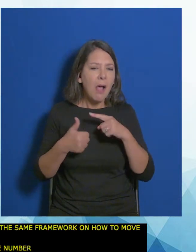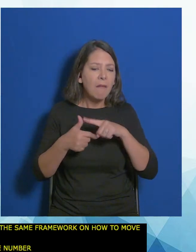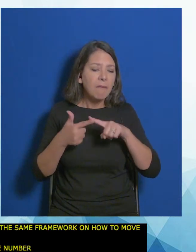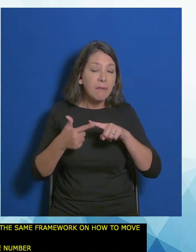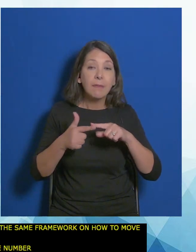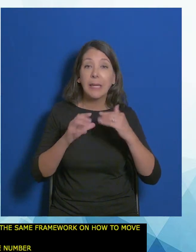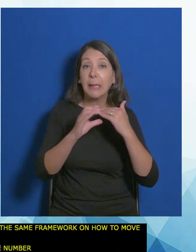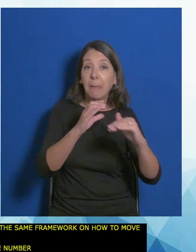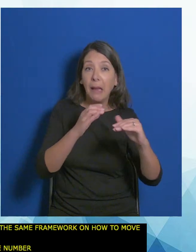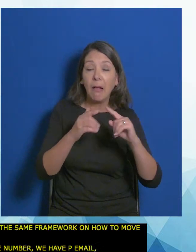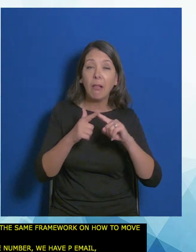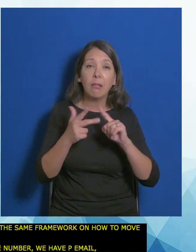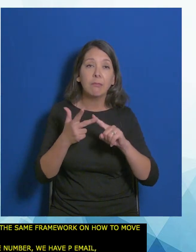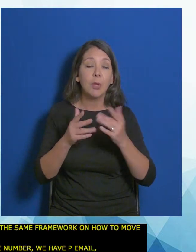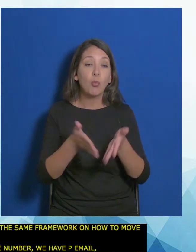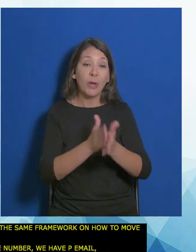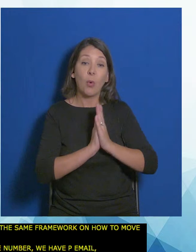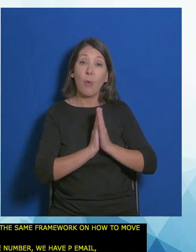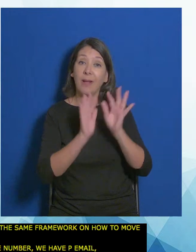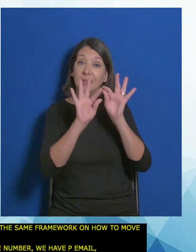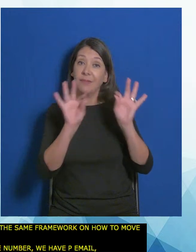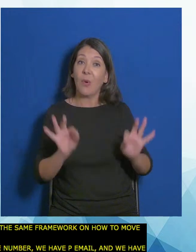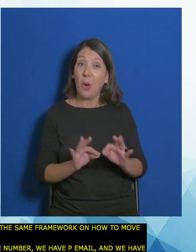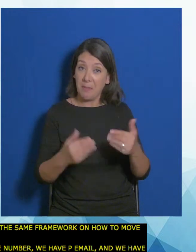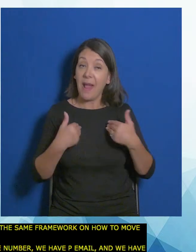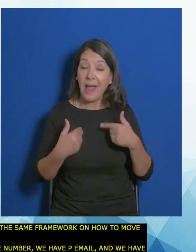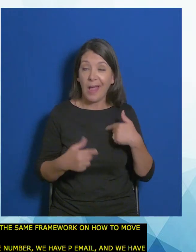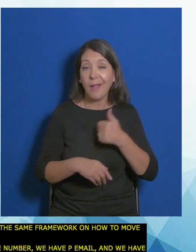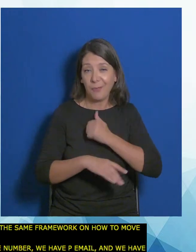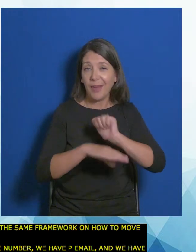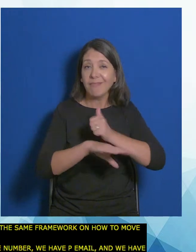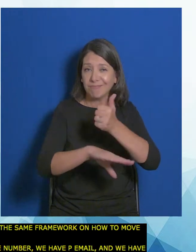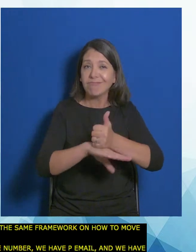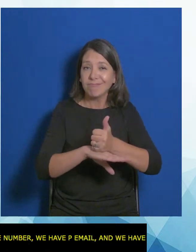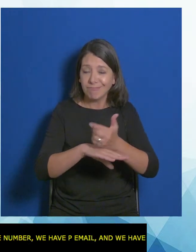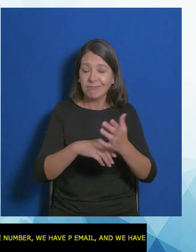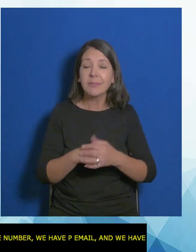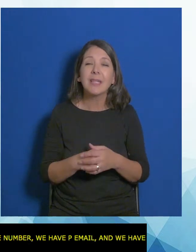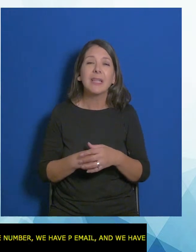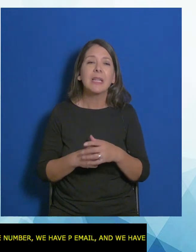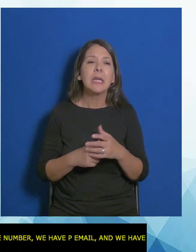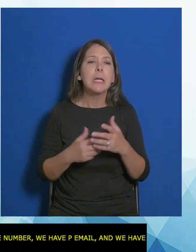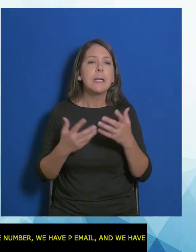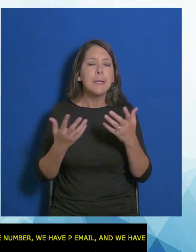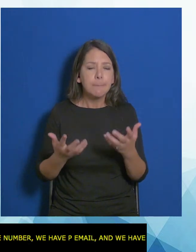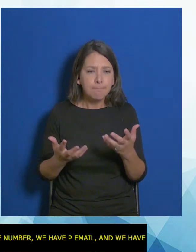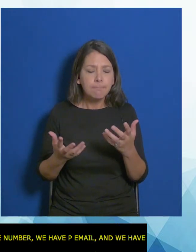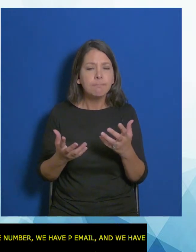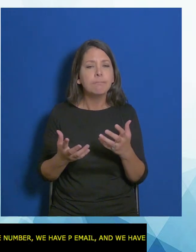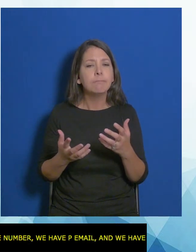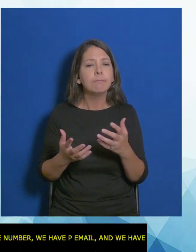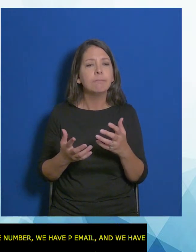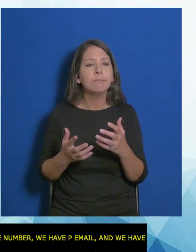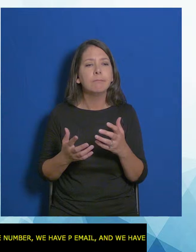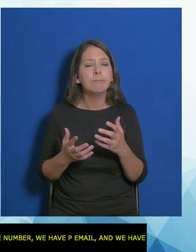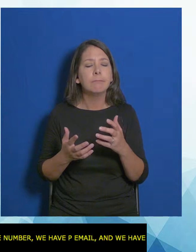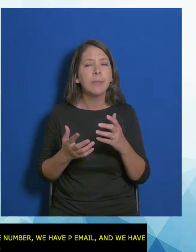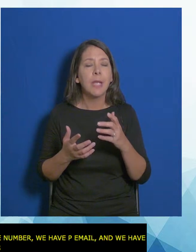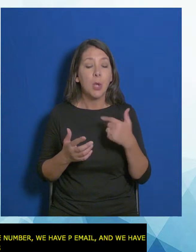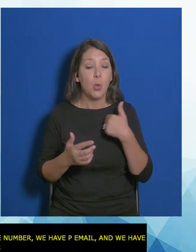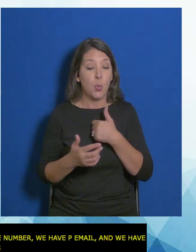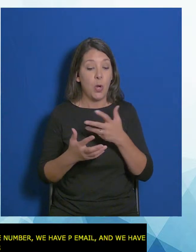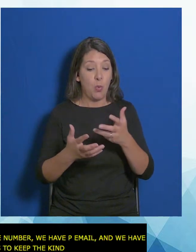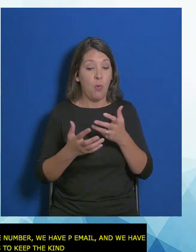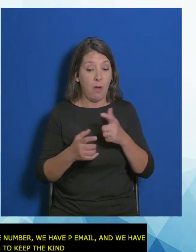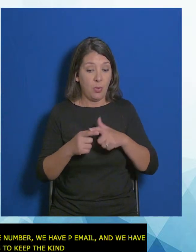email, and we have a request form that we have created. And I think in order for us to keep the kind of data that we want